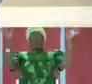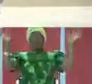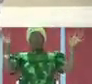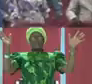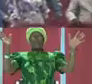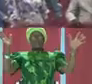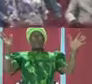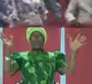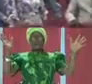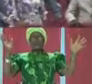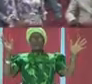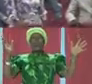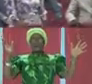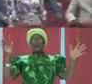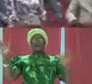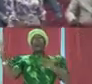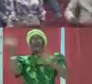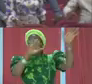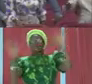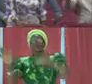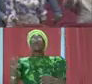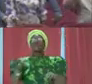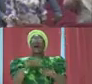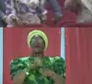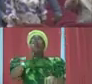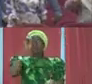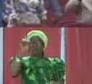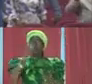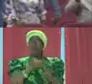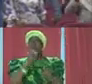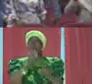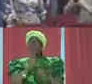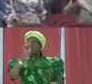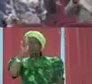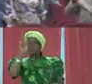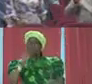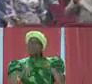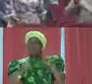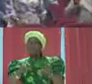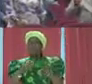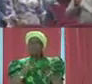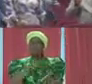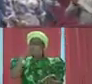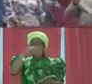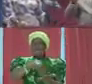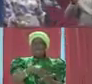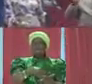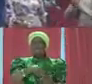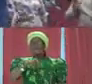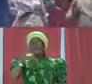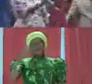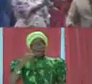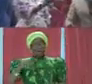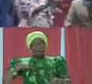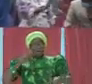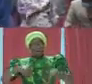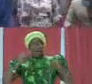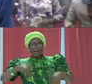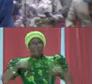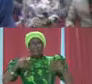Well, wave at one or two people once again and say, Happy New Year. God bless you.